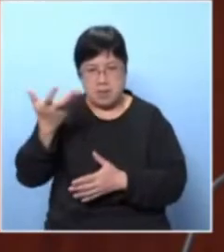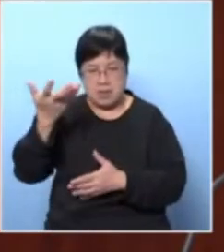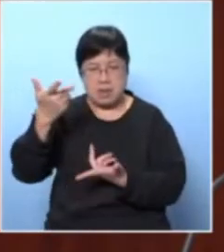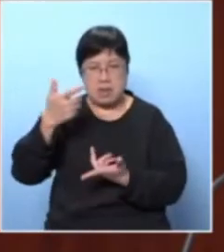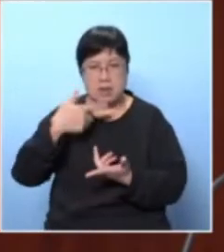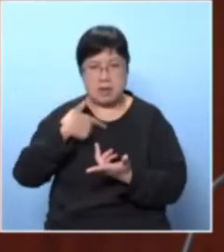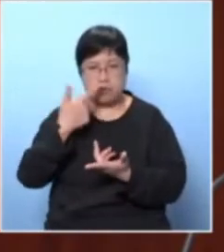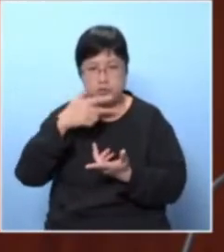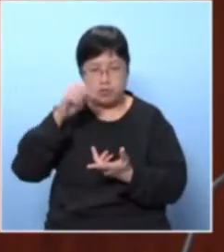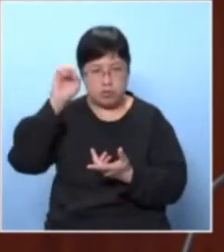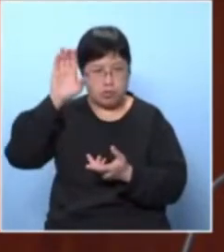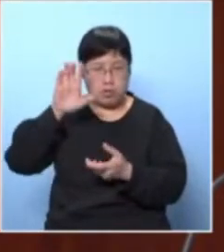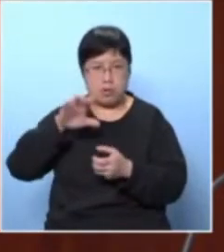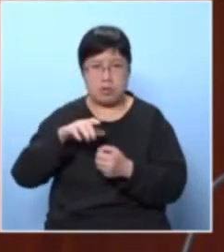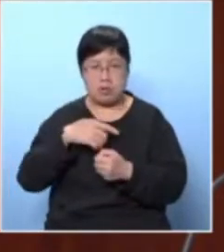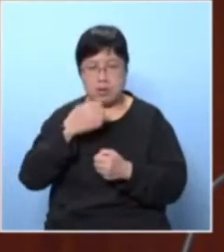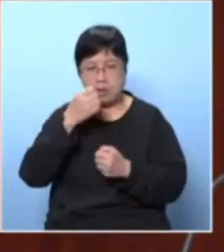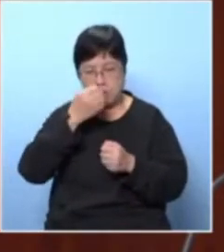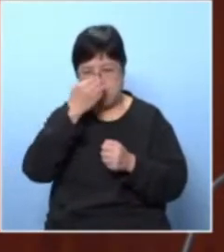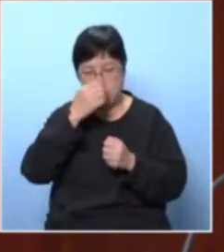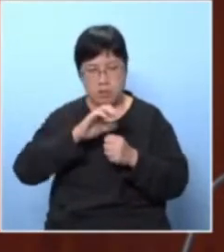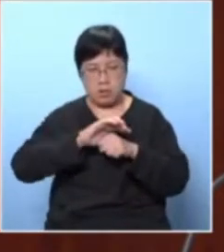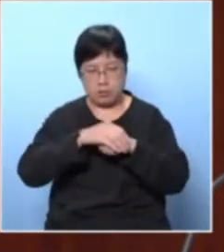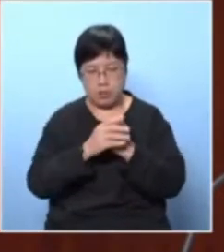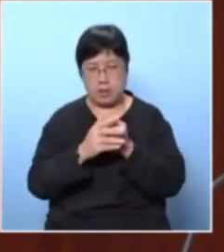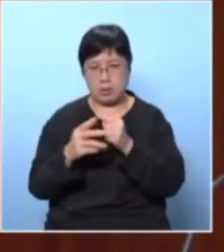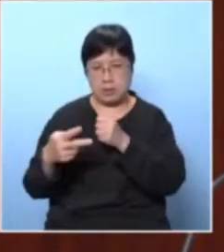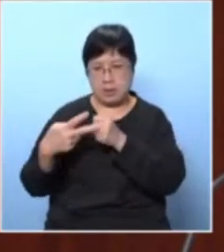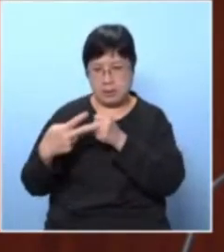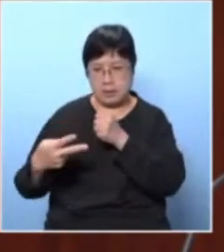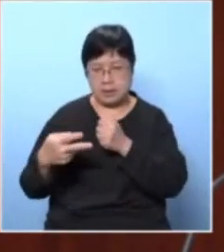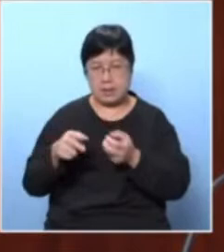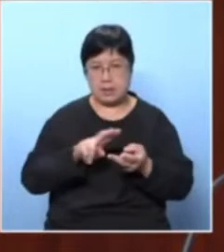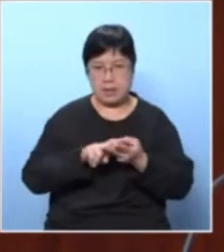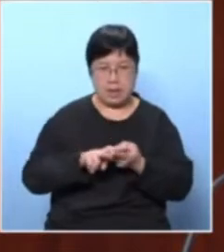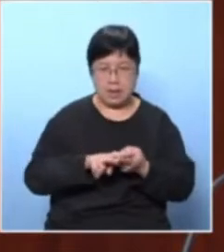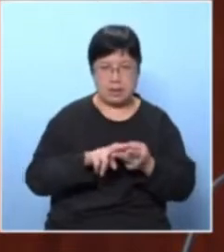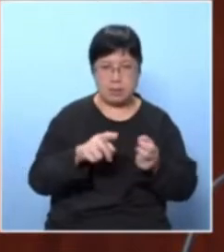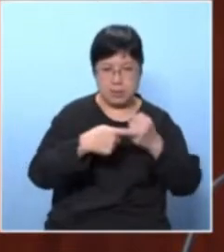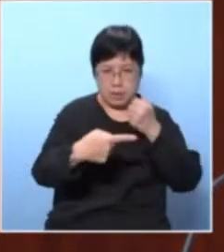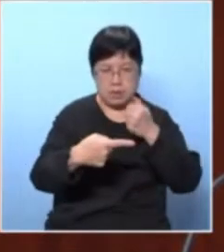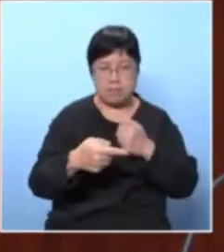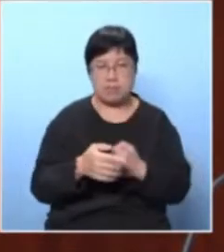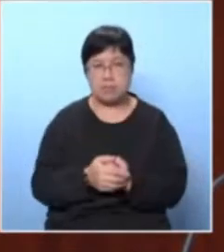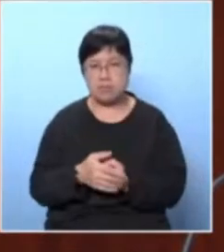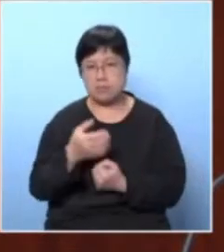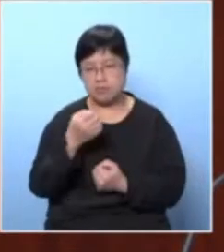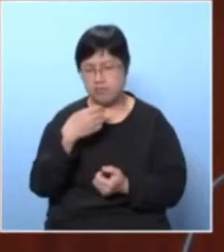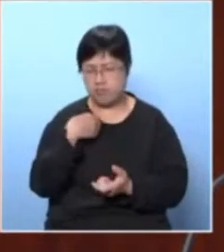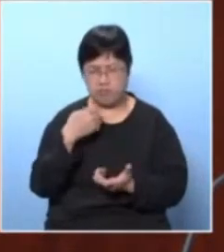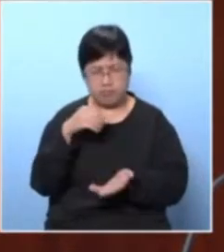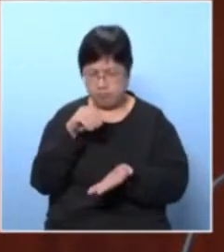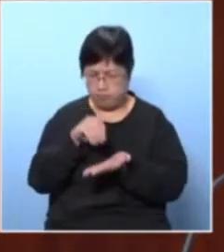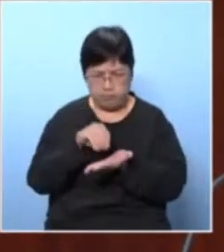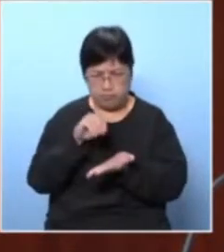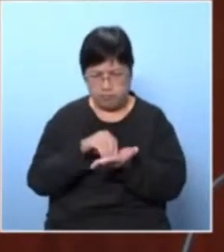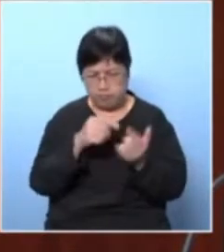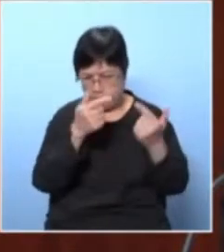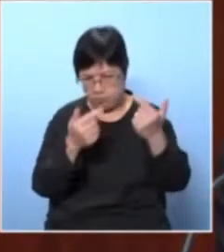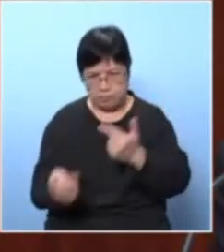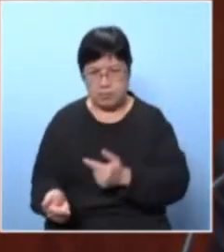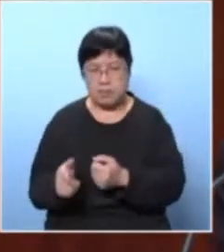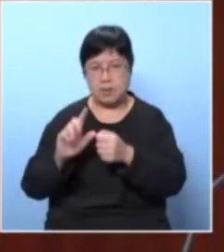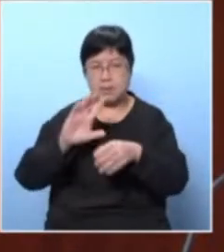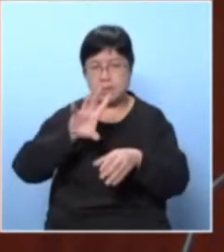second in the world and first in Asia. To further implement the blueprint, we will